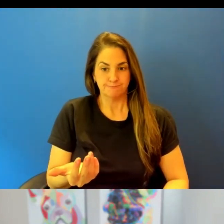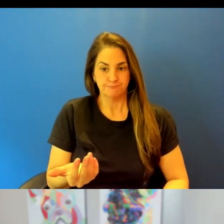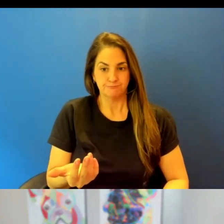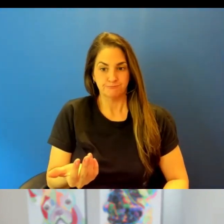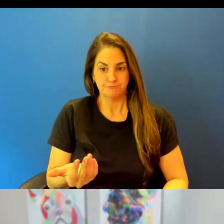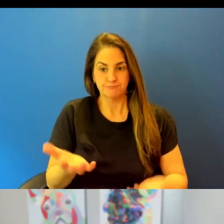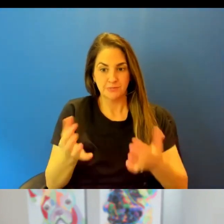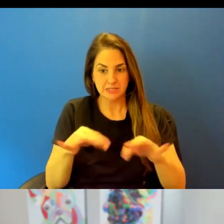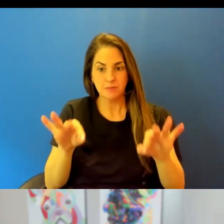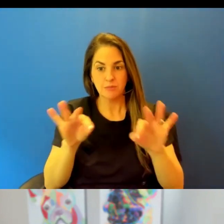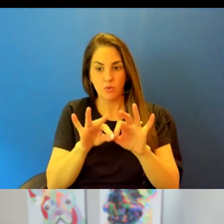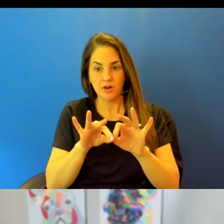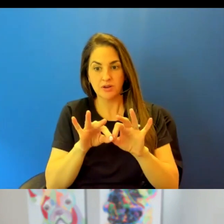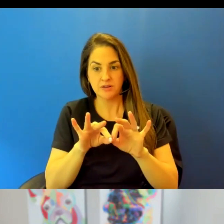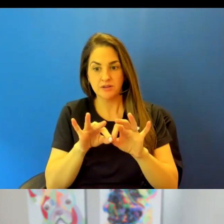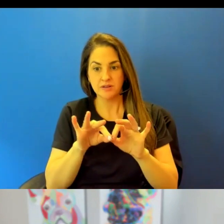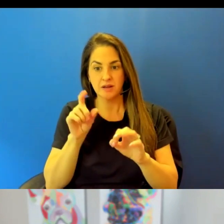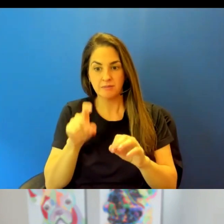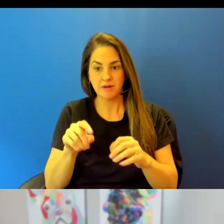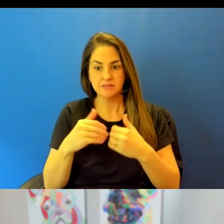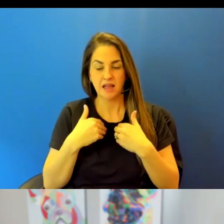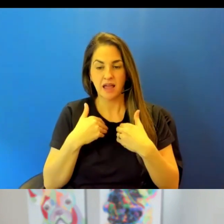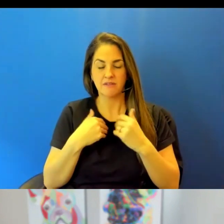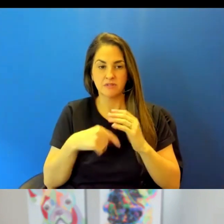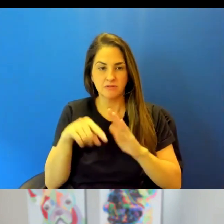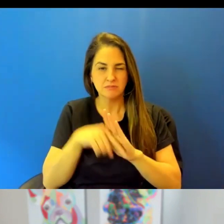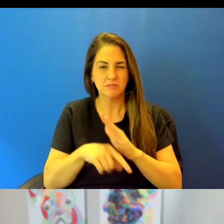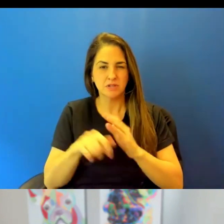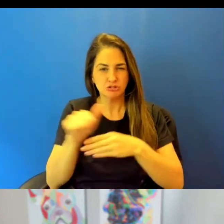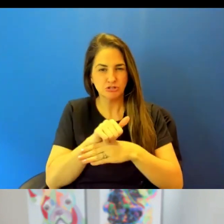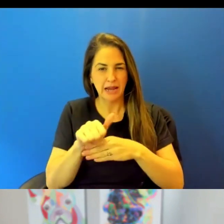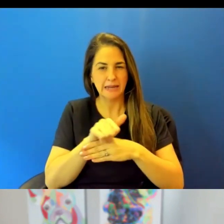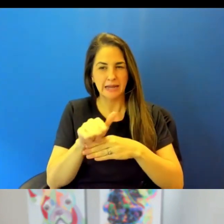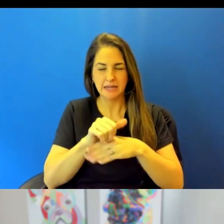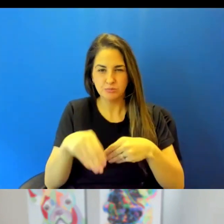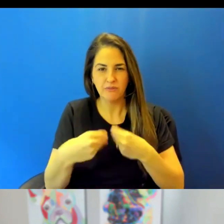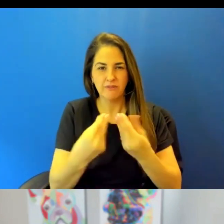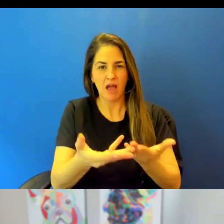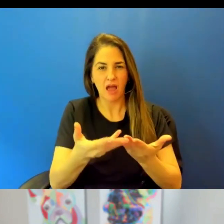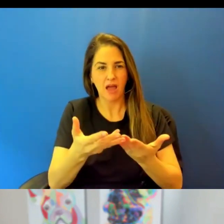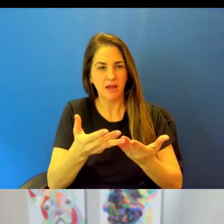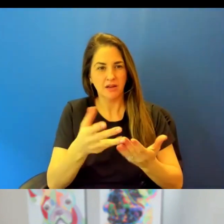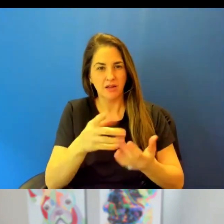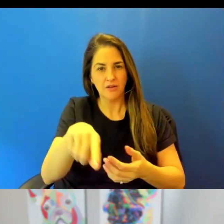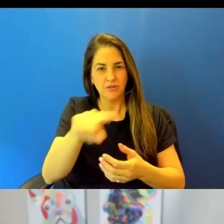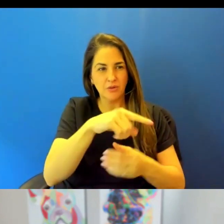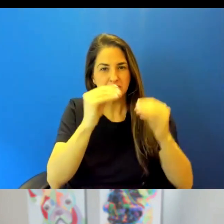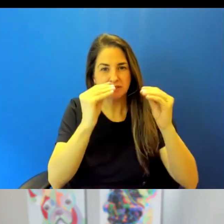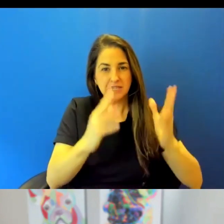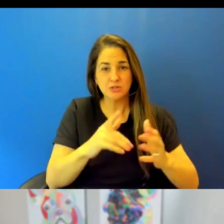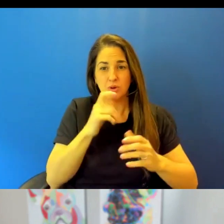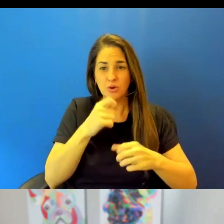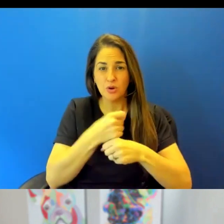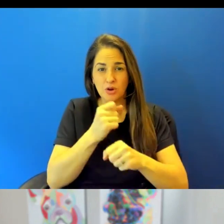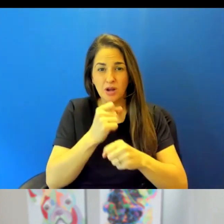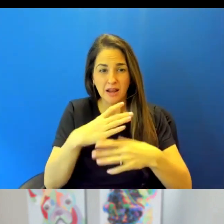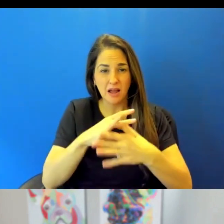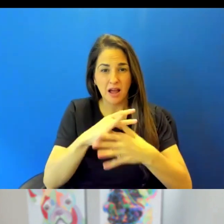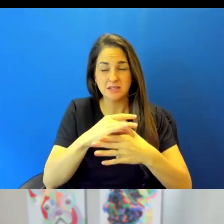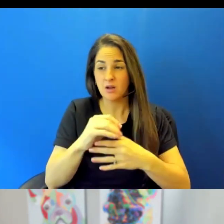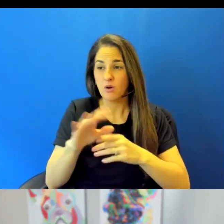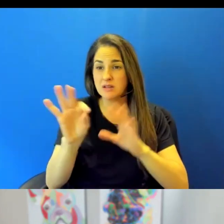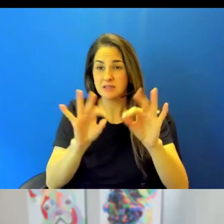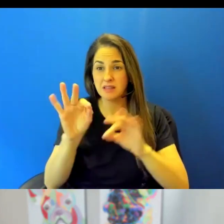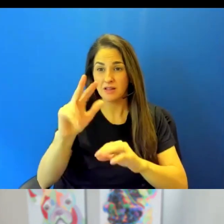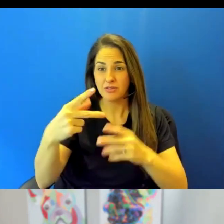it's important to have those robust trainings in place for people who are creating content or selecting third-party